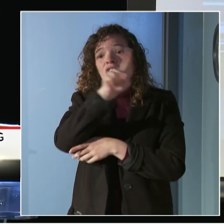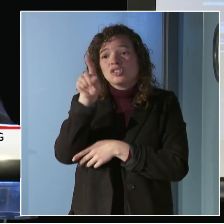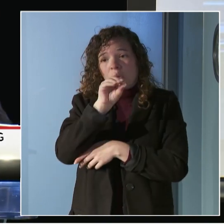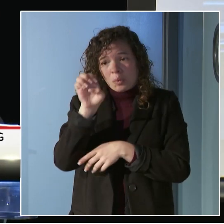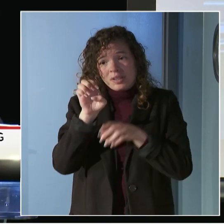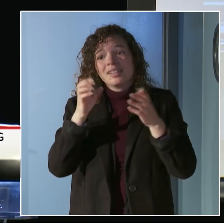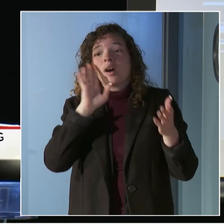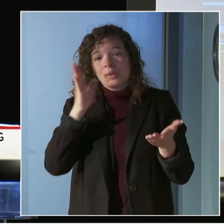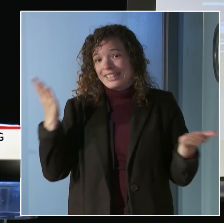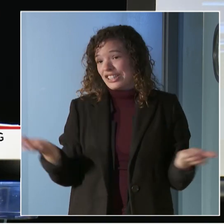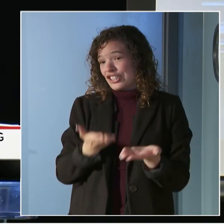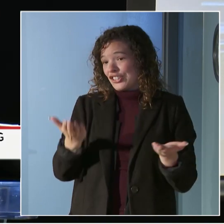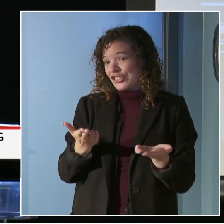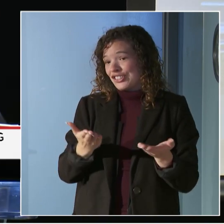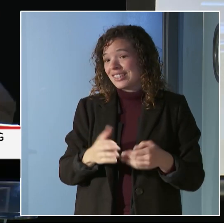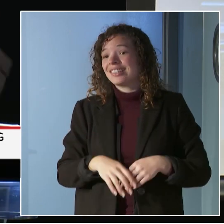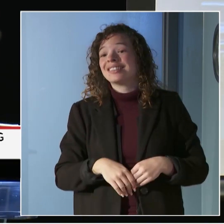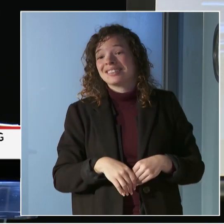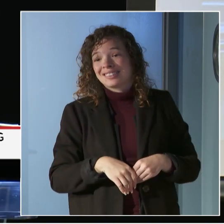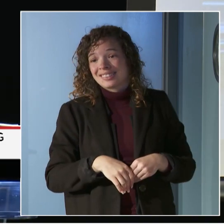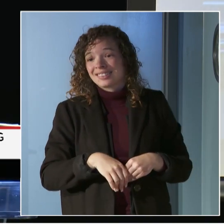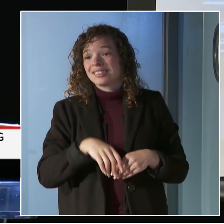She's got her own following, let me tell you.